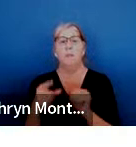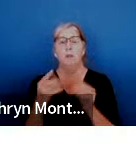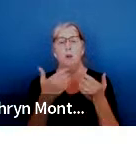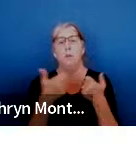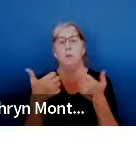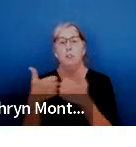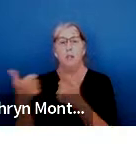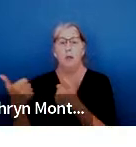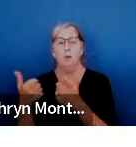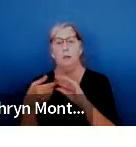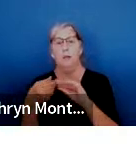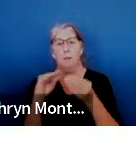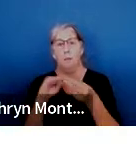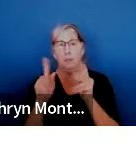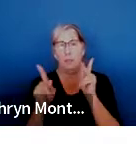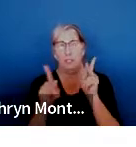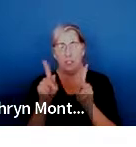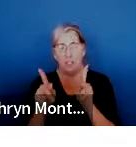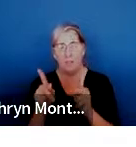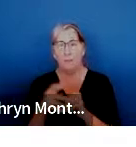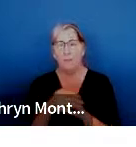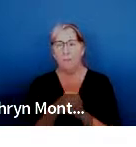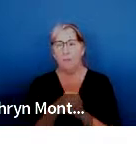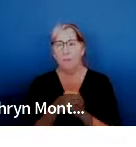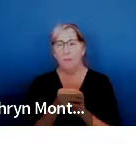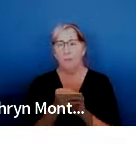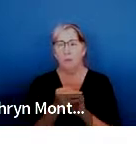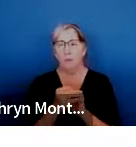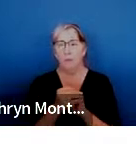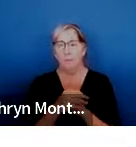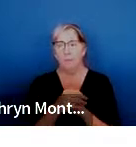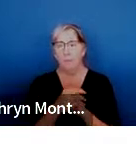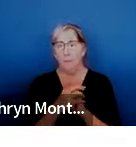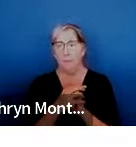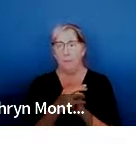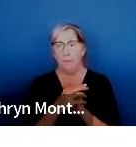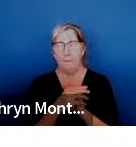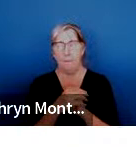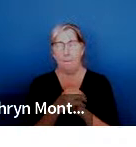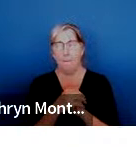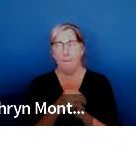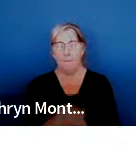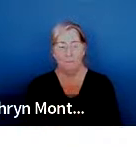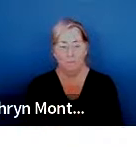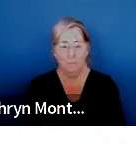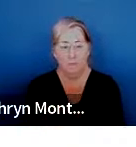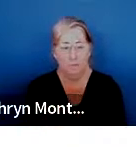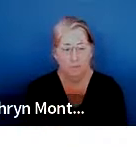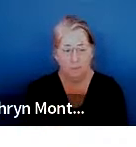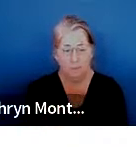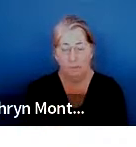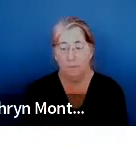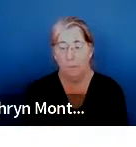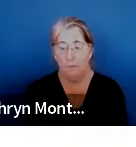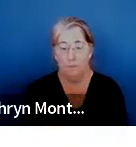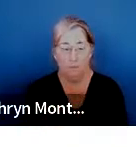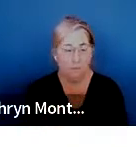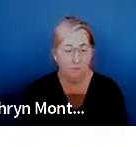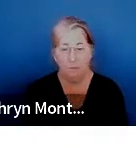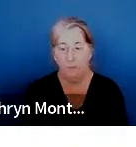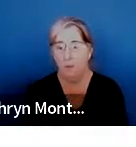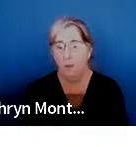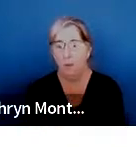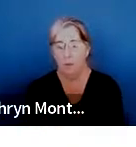by population. So every 10 years when we do our U.S. Census, they take this population of the